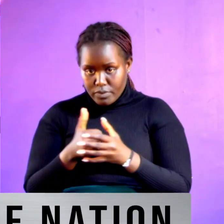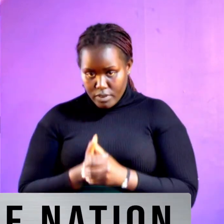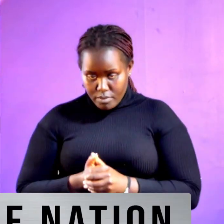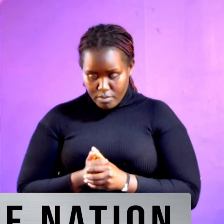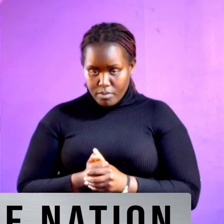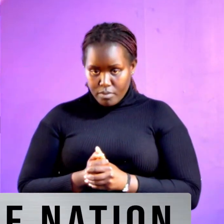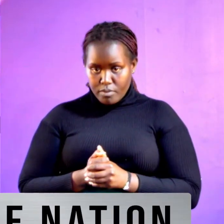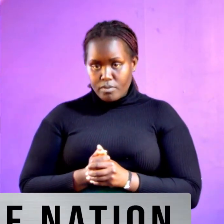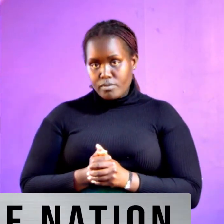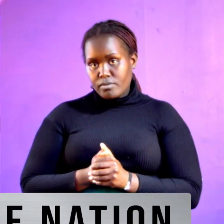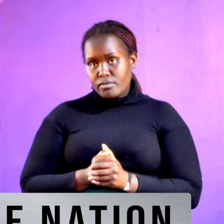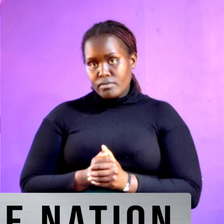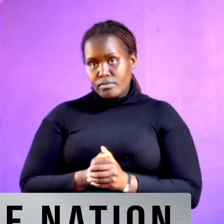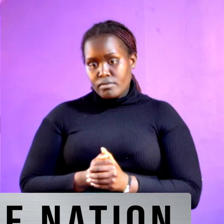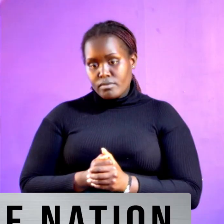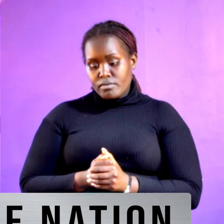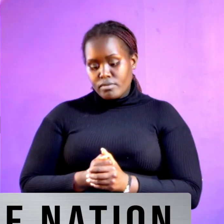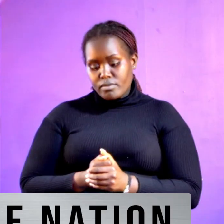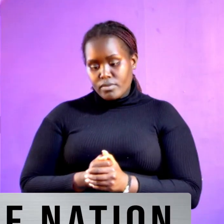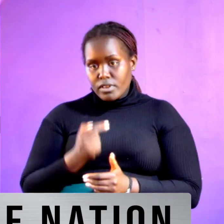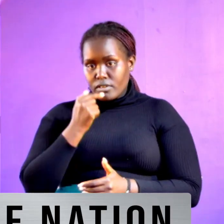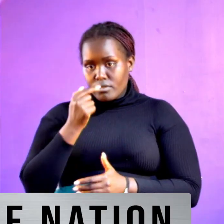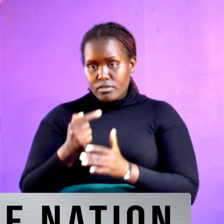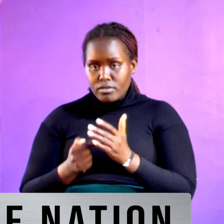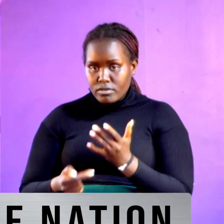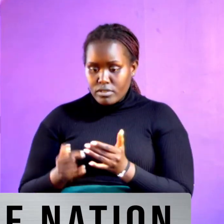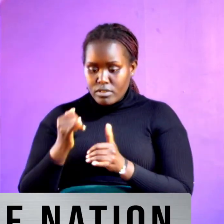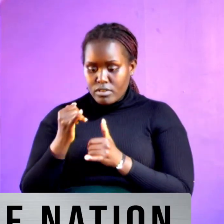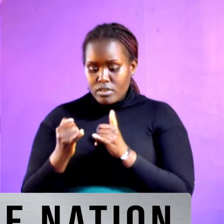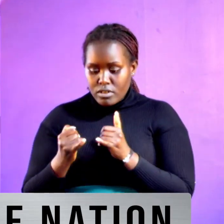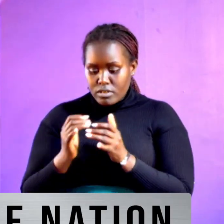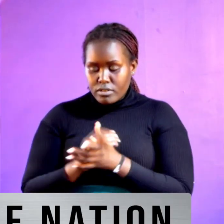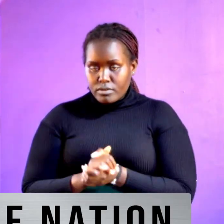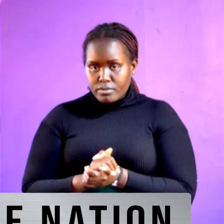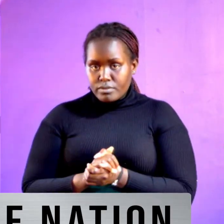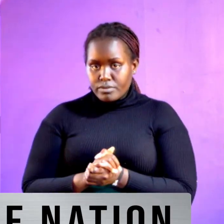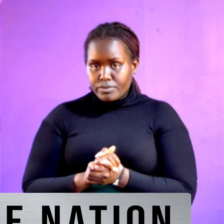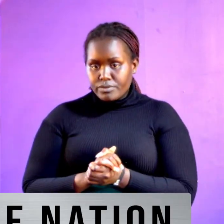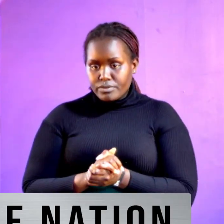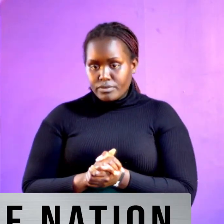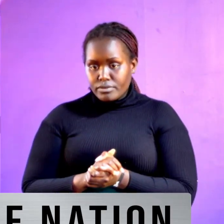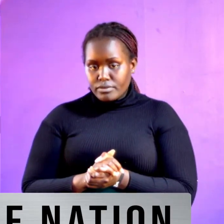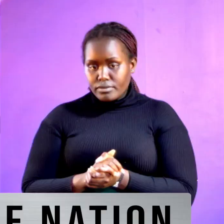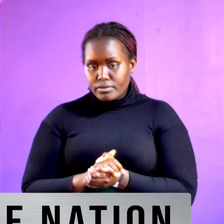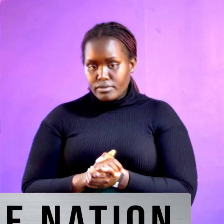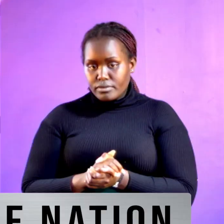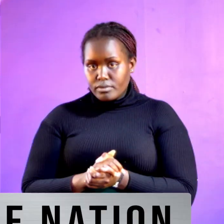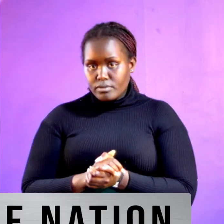peaceful. So, and just to mention is that, lastly, Jonah, is that the